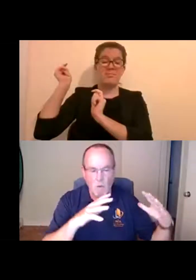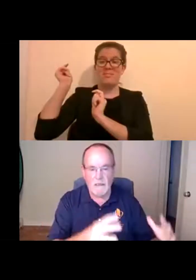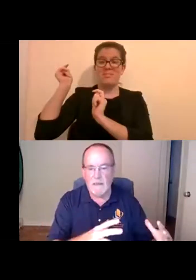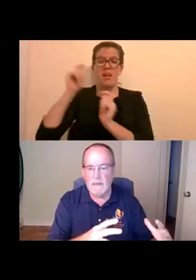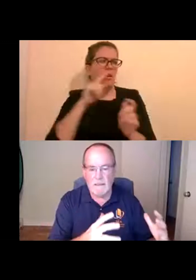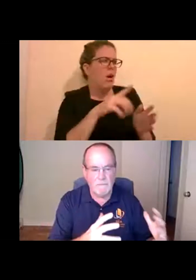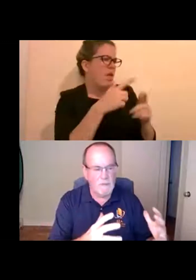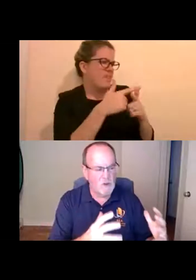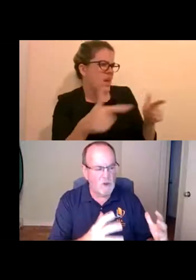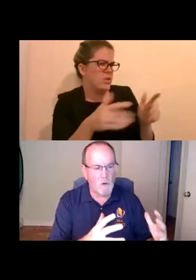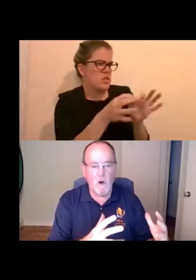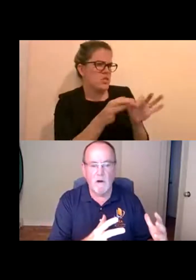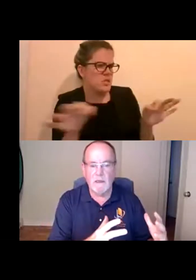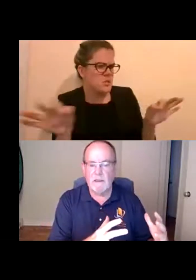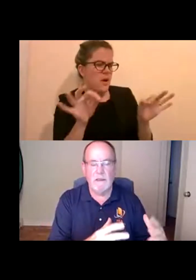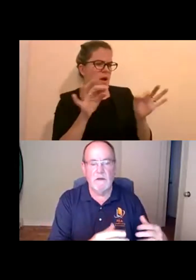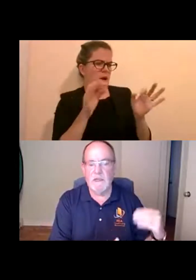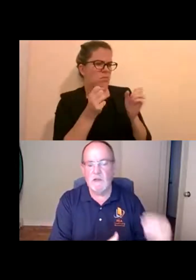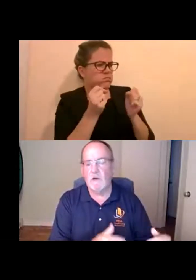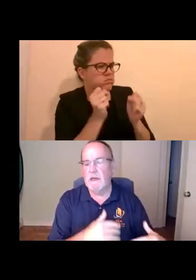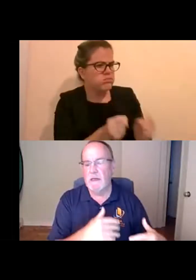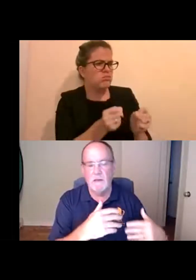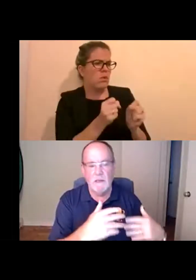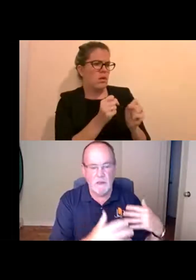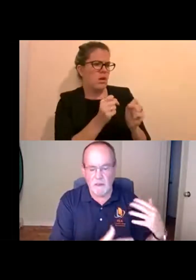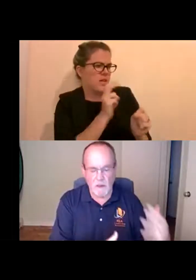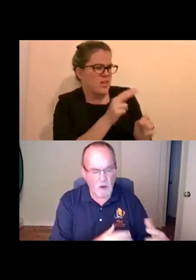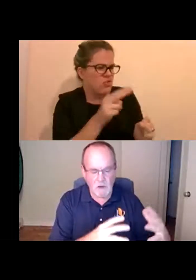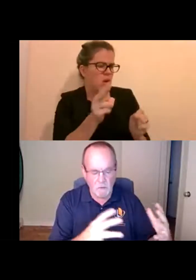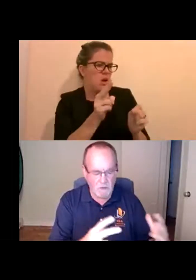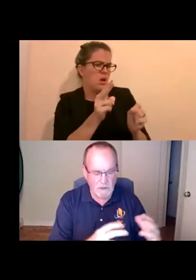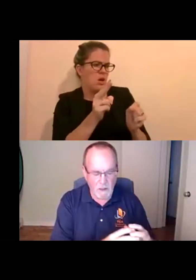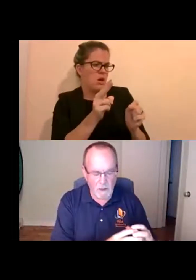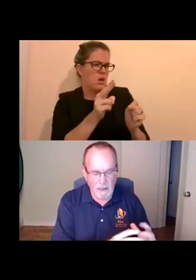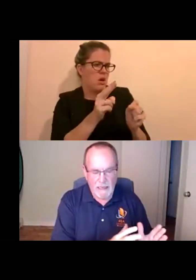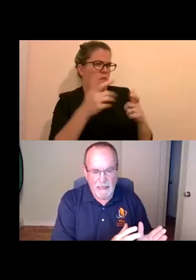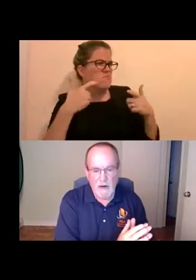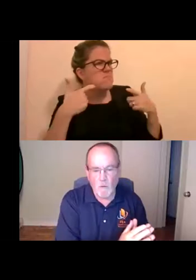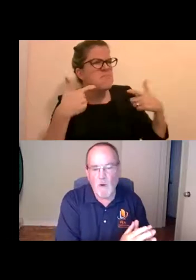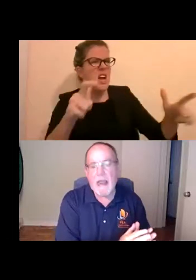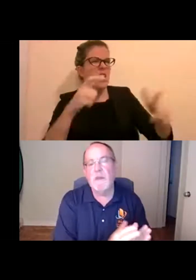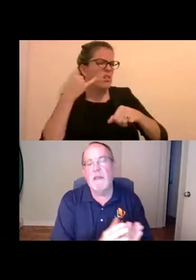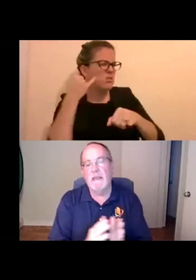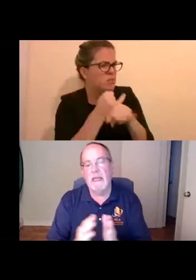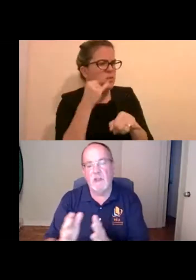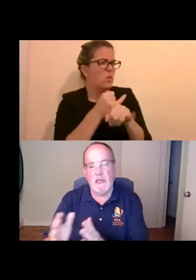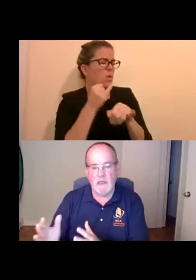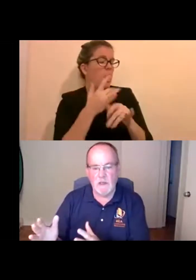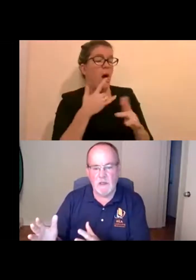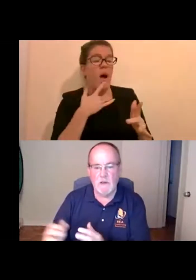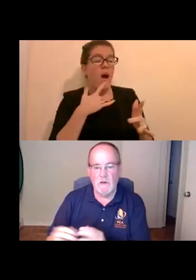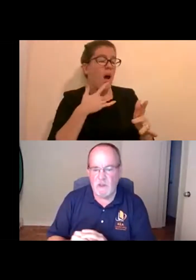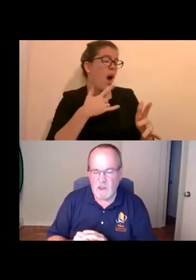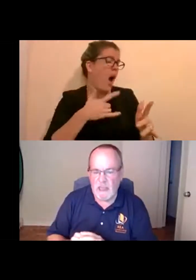and one strong, history and large schools and all, and how rapidly that